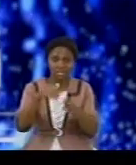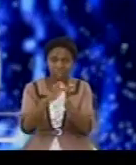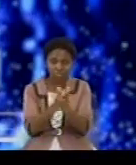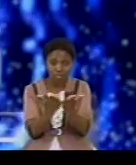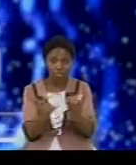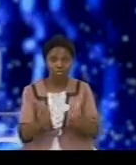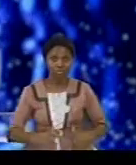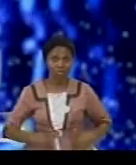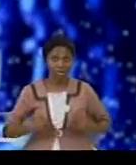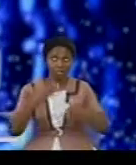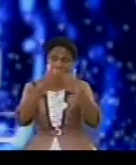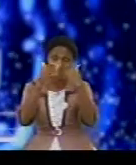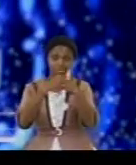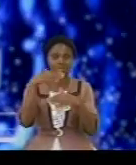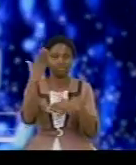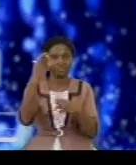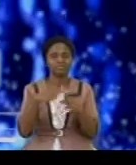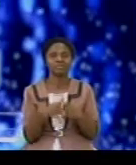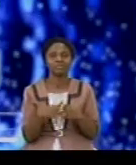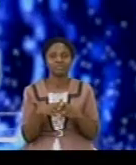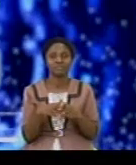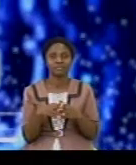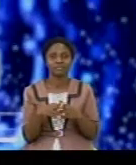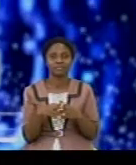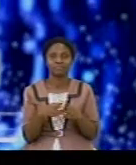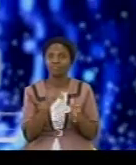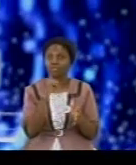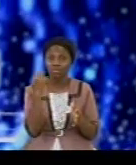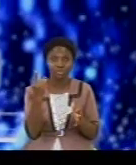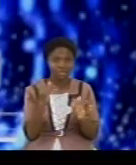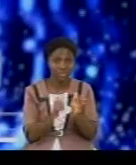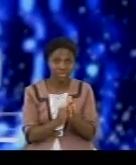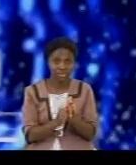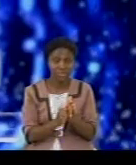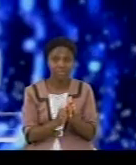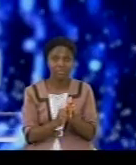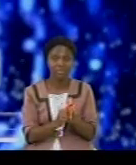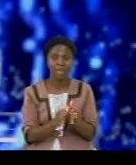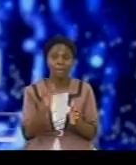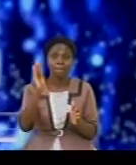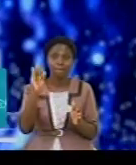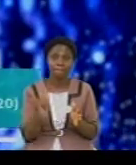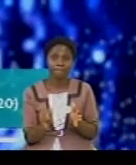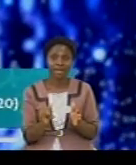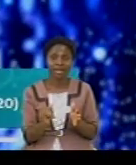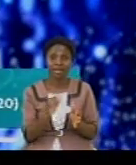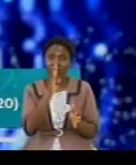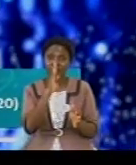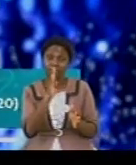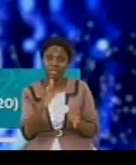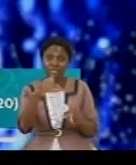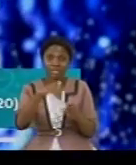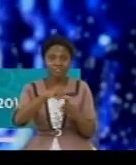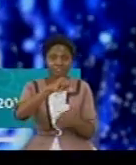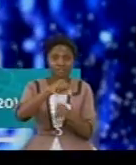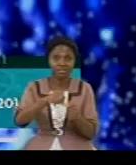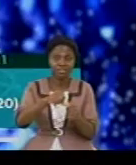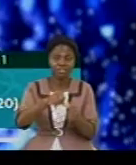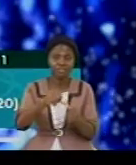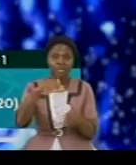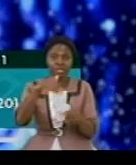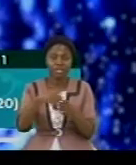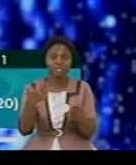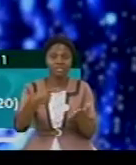life in heaven. Not only that, by being in the fellowship with the gospel, we are